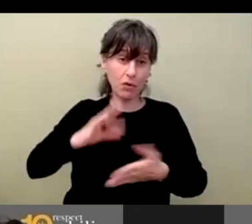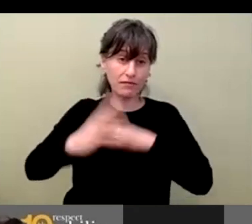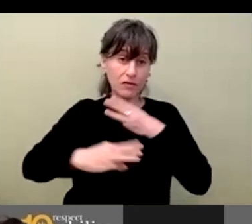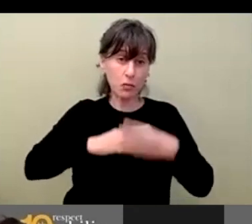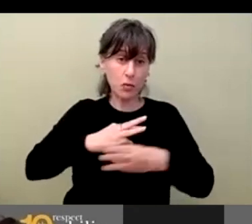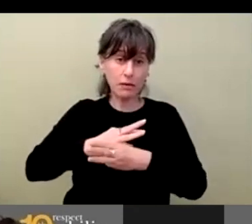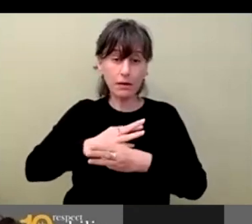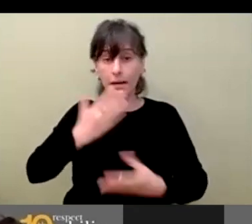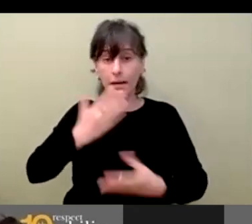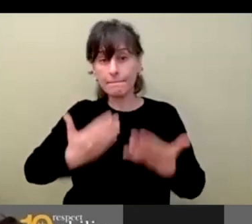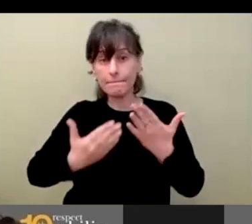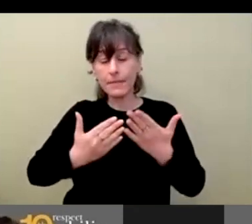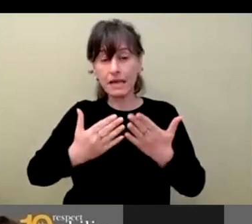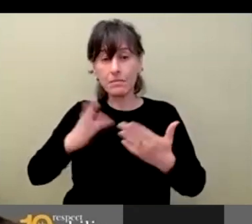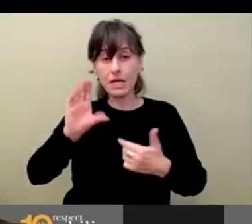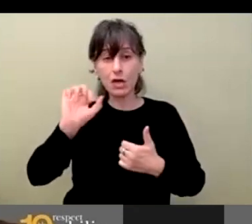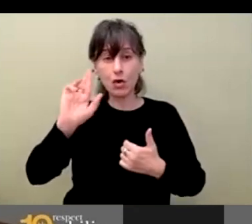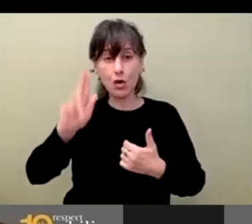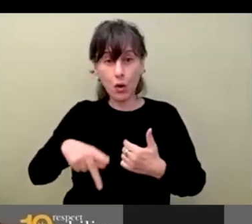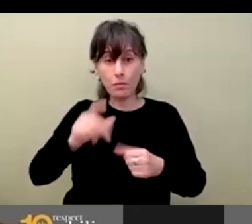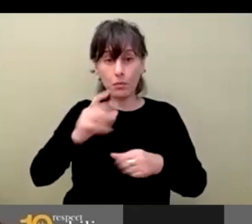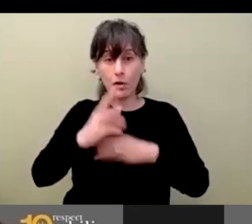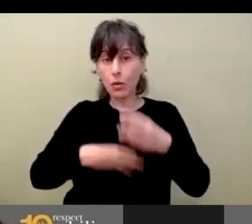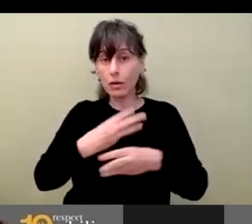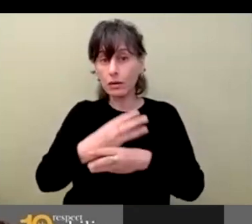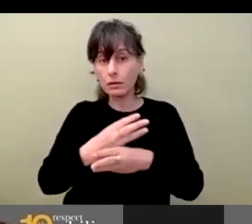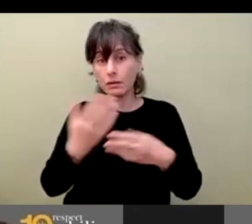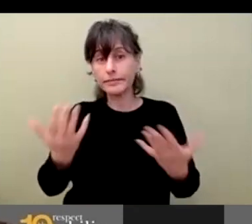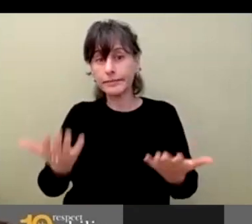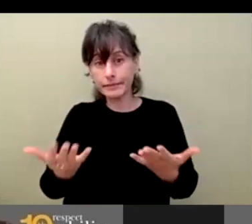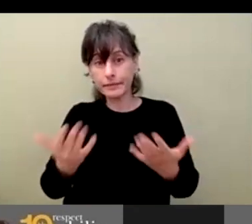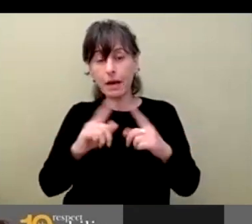it be in the corporate world. But you know,